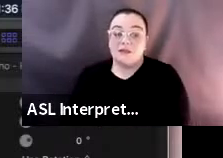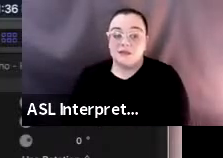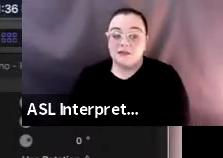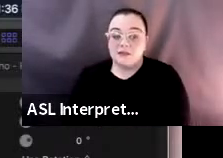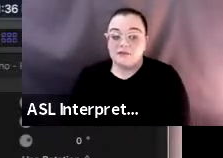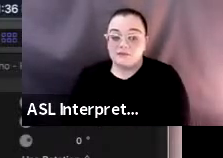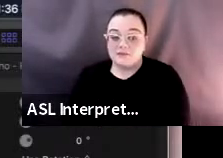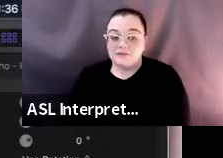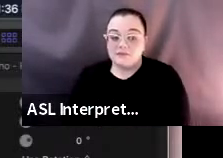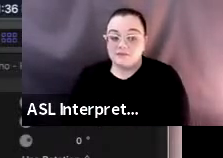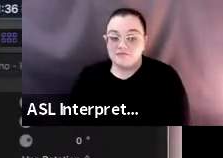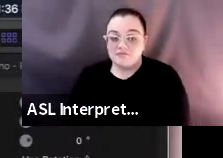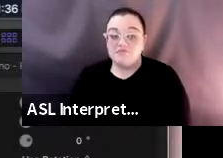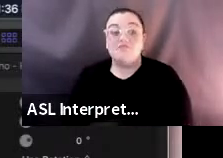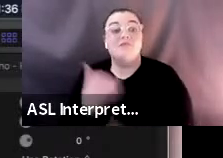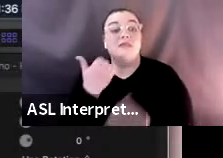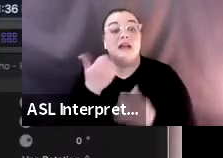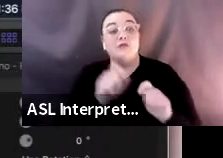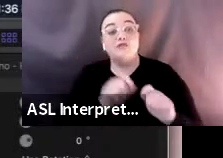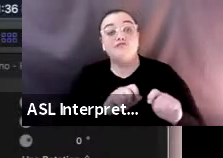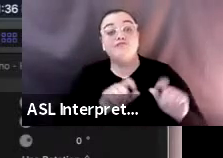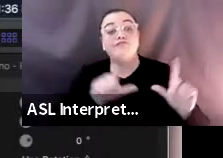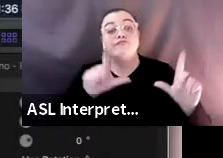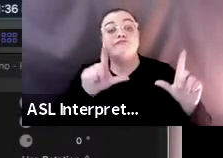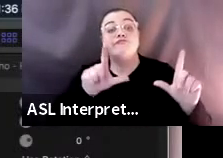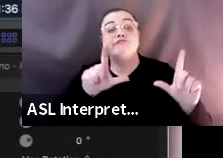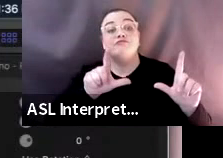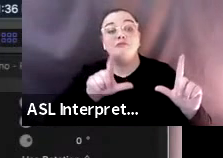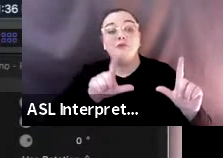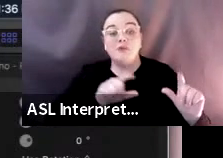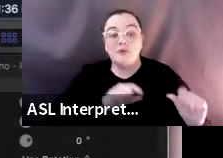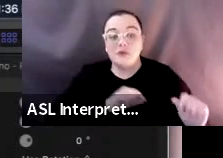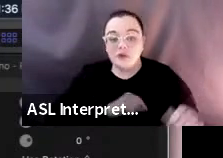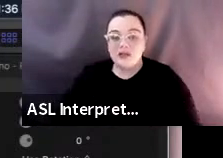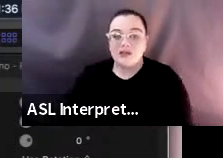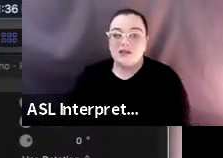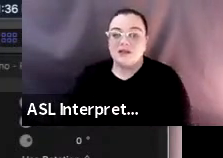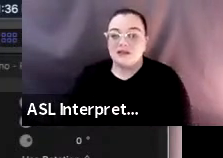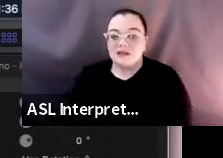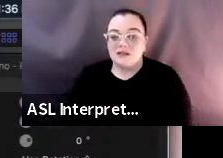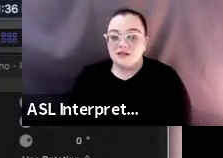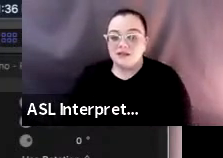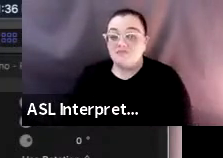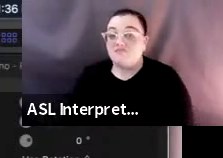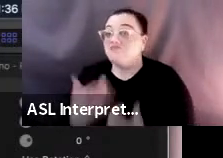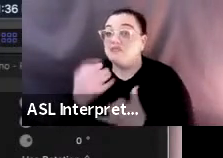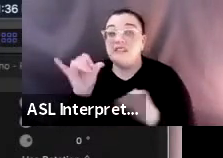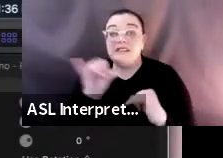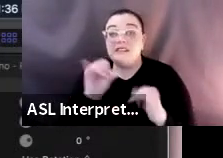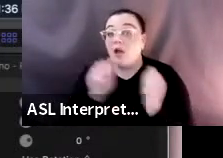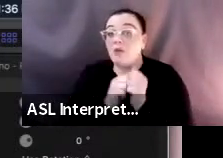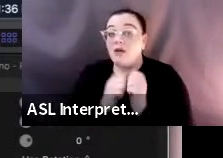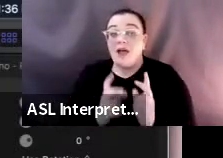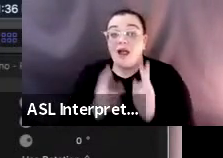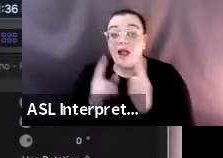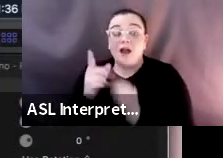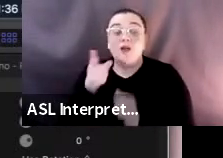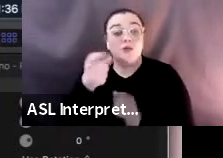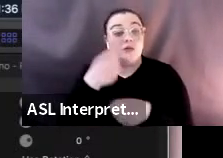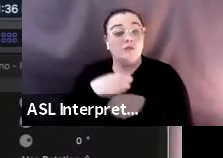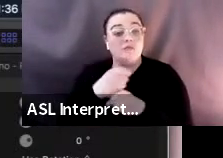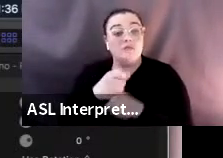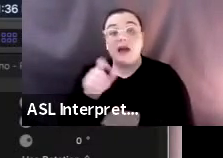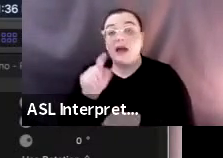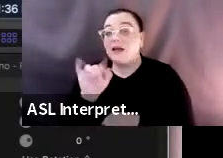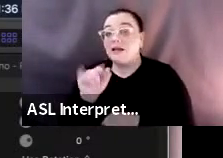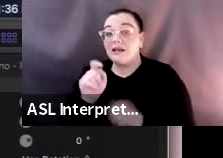You can see it's a nice little fade in and fade out. And just like with editing clips, you can make this title stay on the